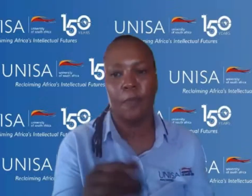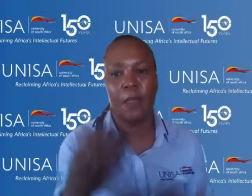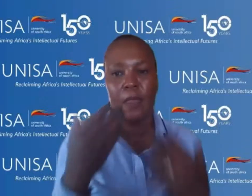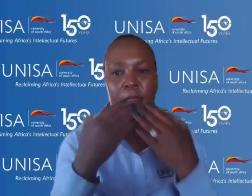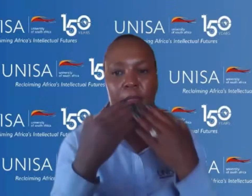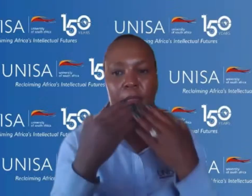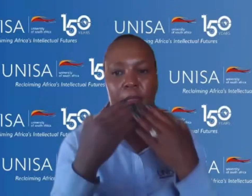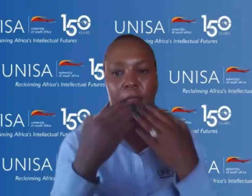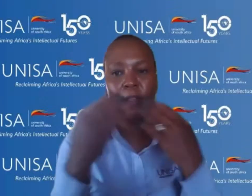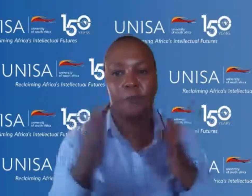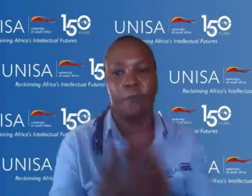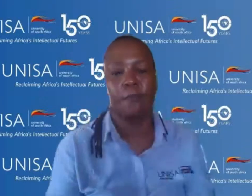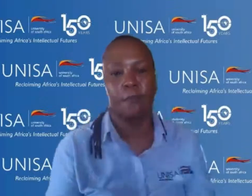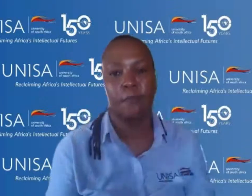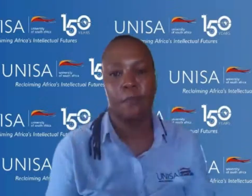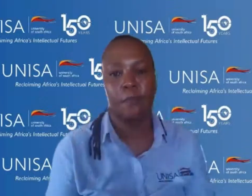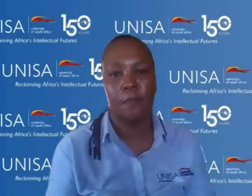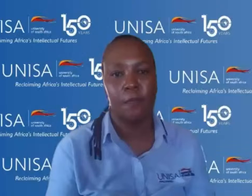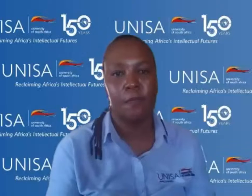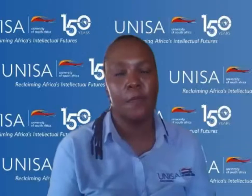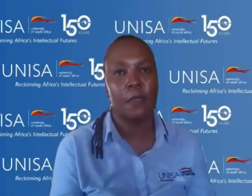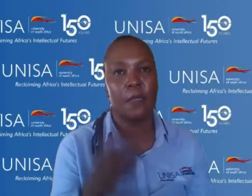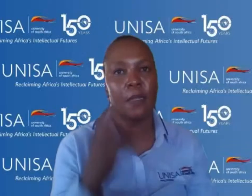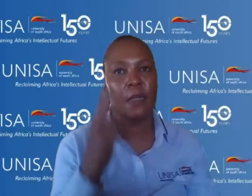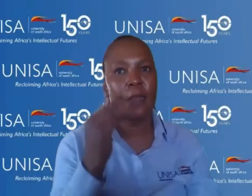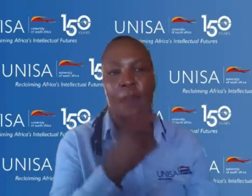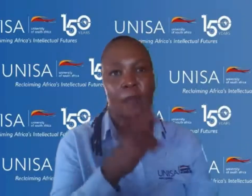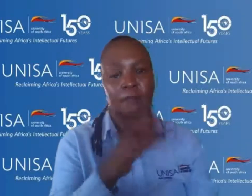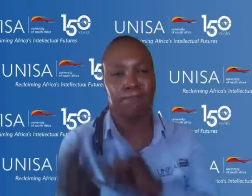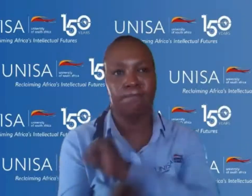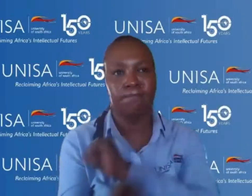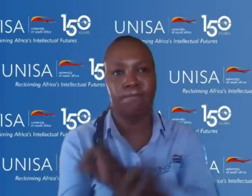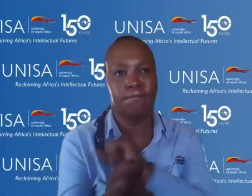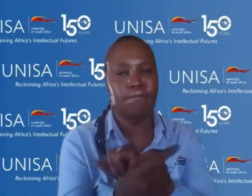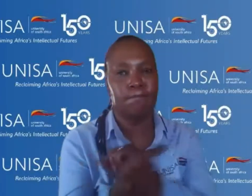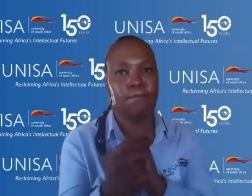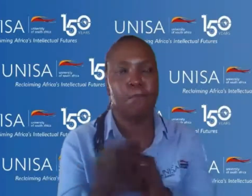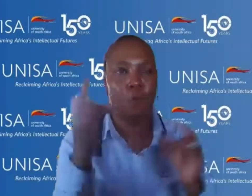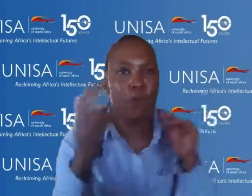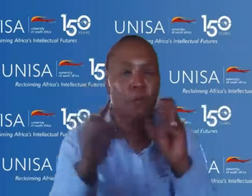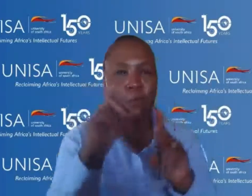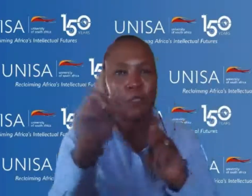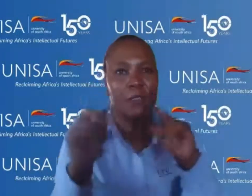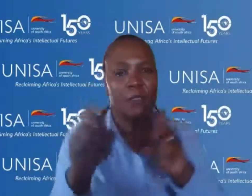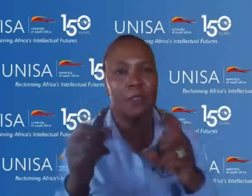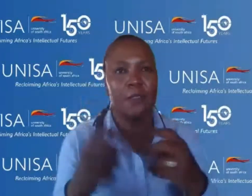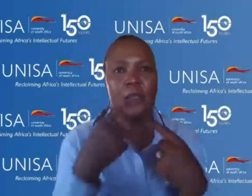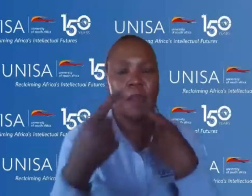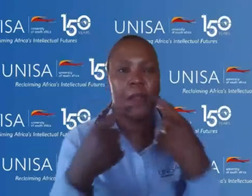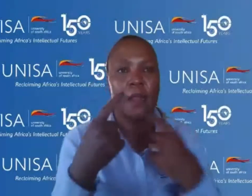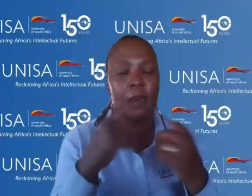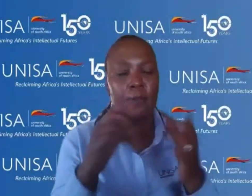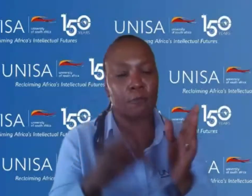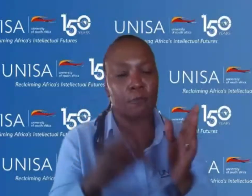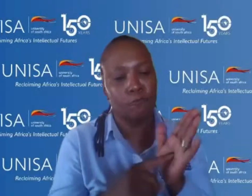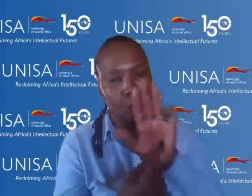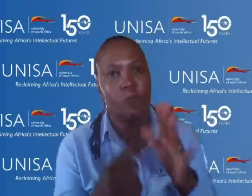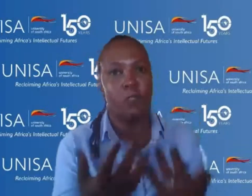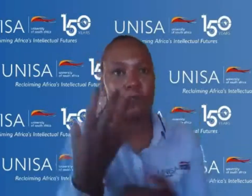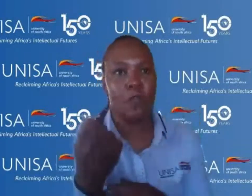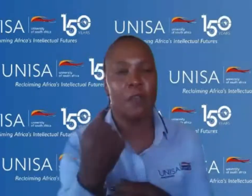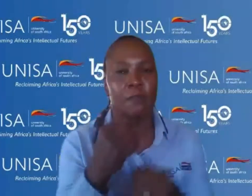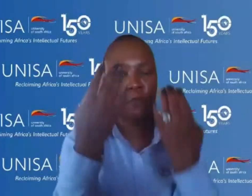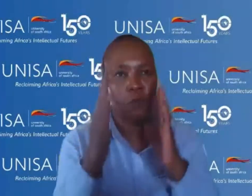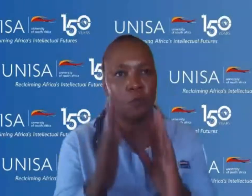that nice session that we had of question and answers. It shows that we have students